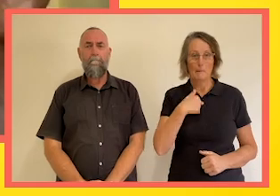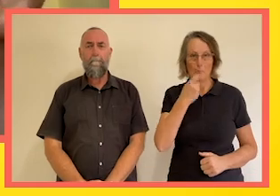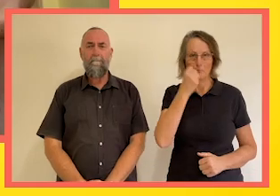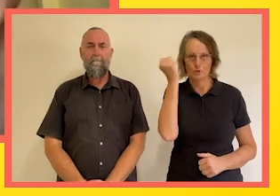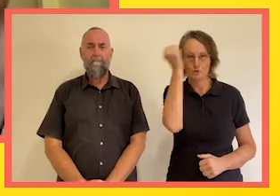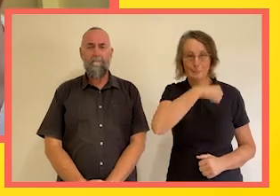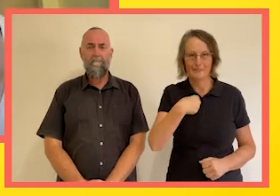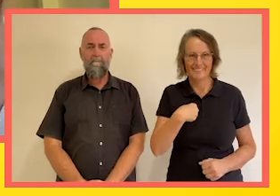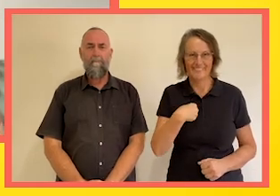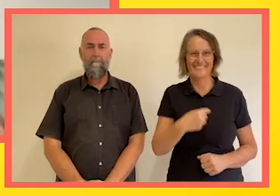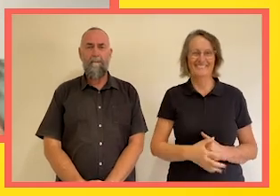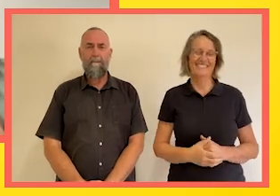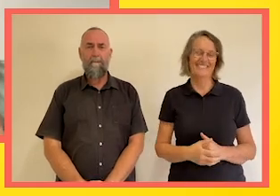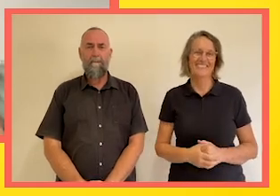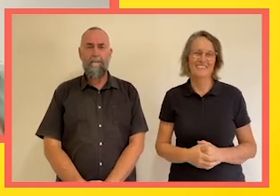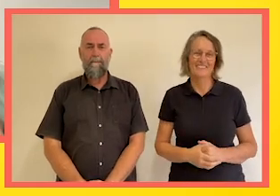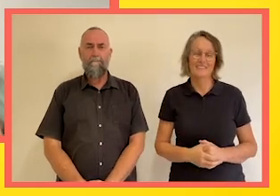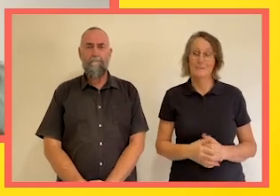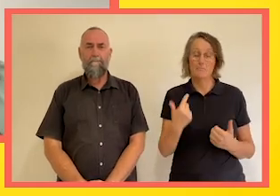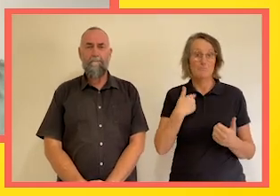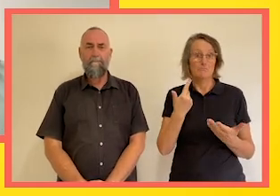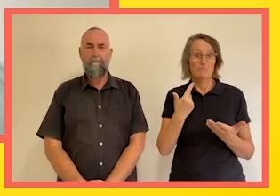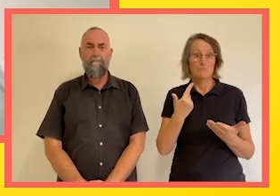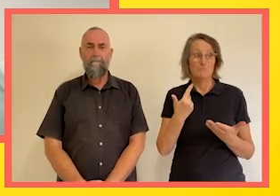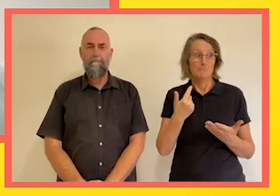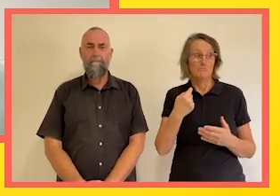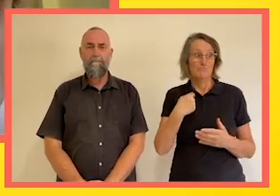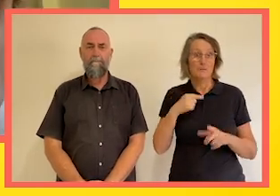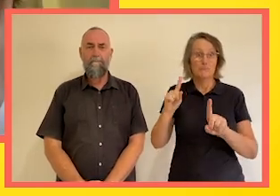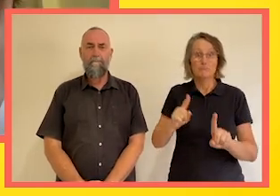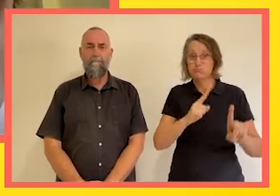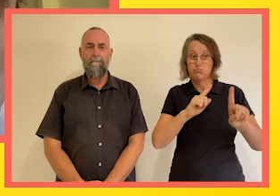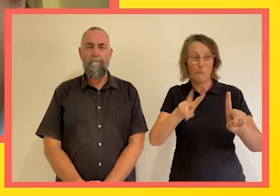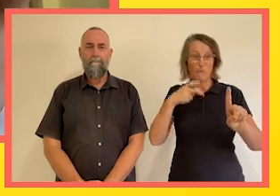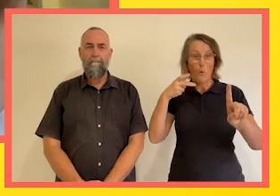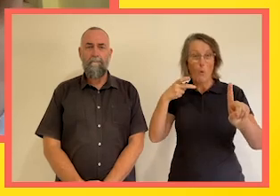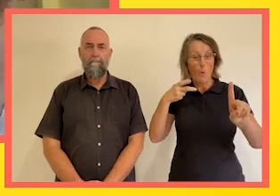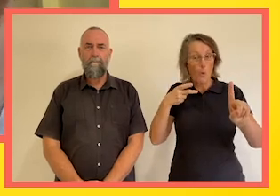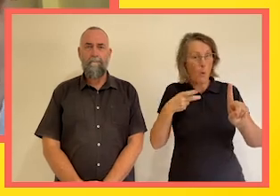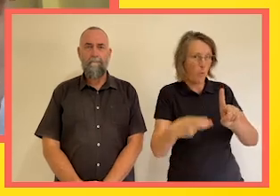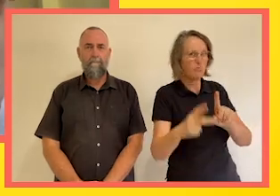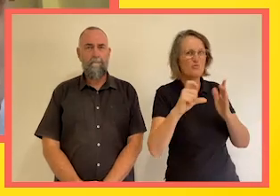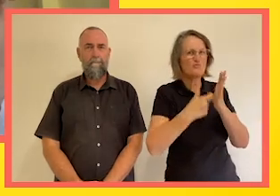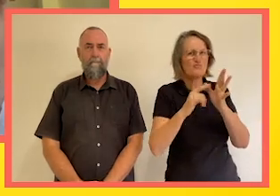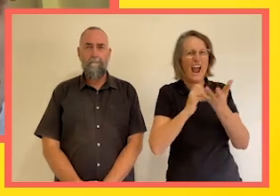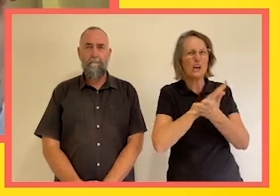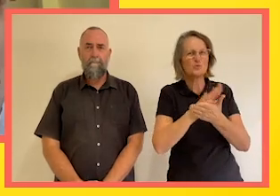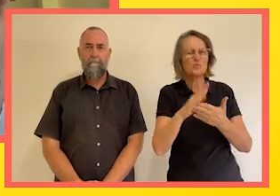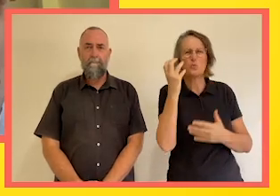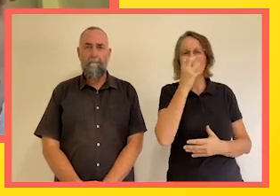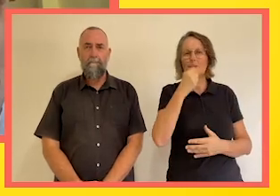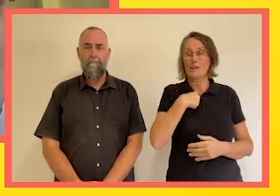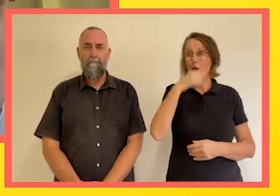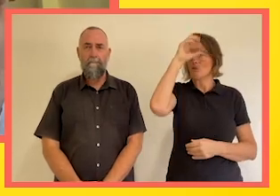stupidity. At that point in time, it it was quite a bad crash, but I